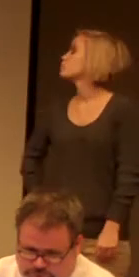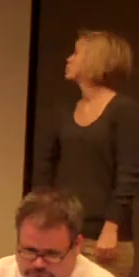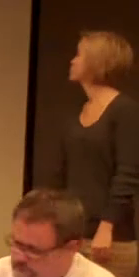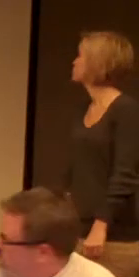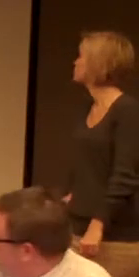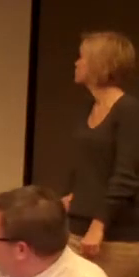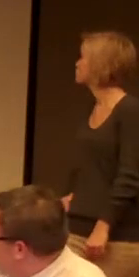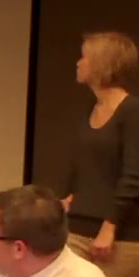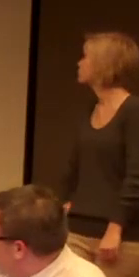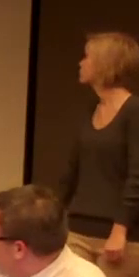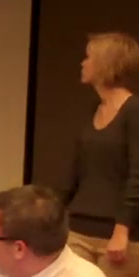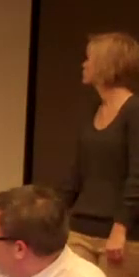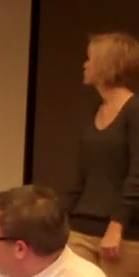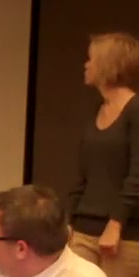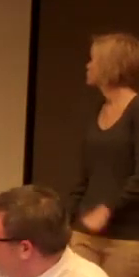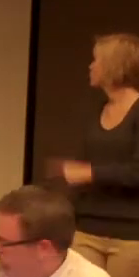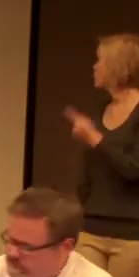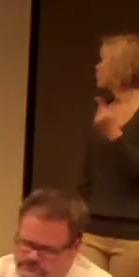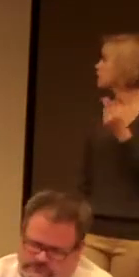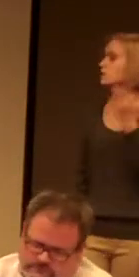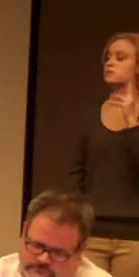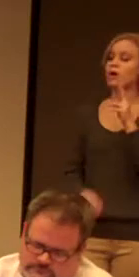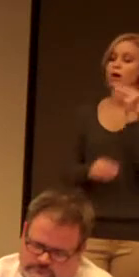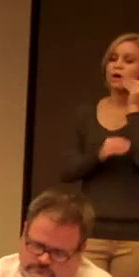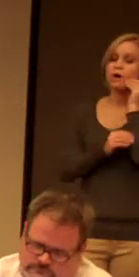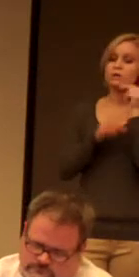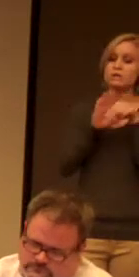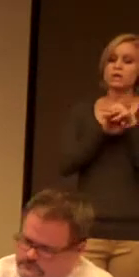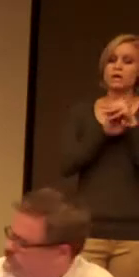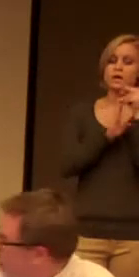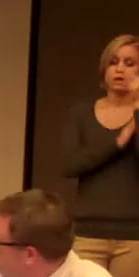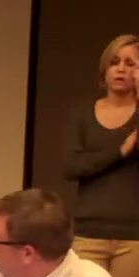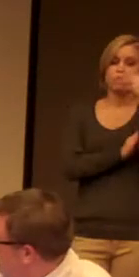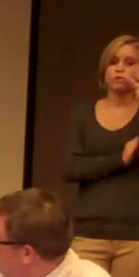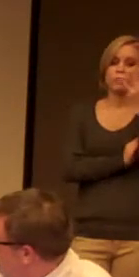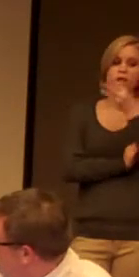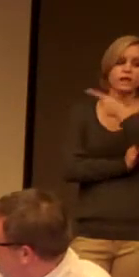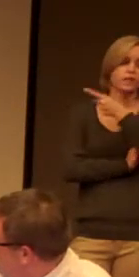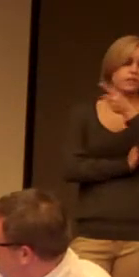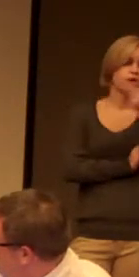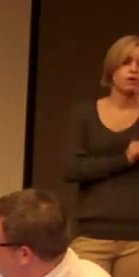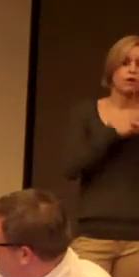Okay, these are homes in Northfield. They're all